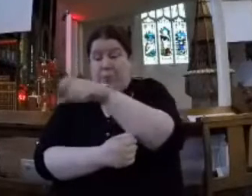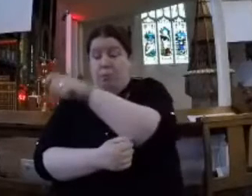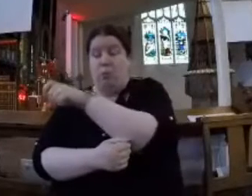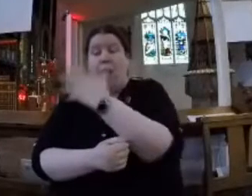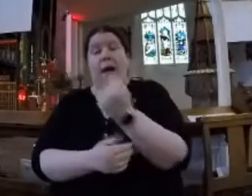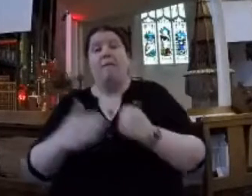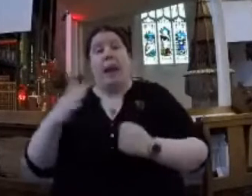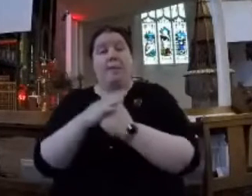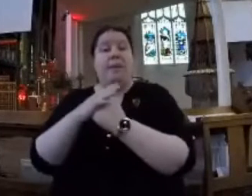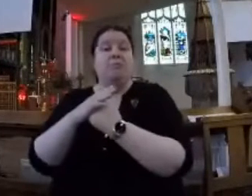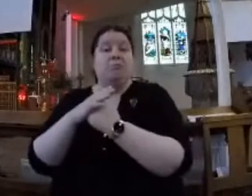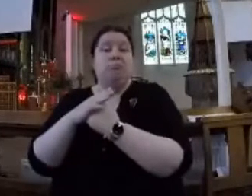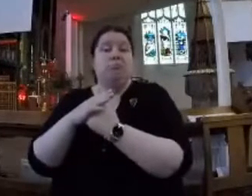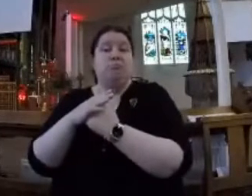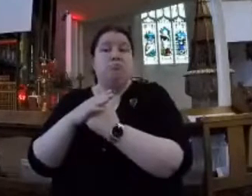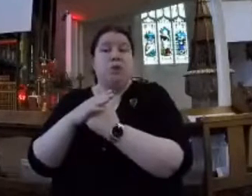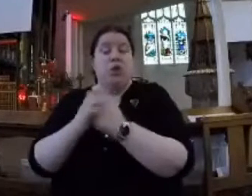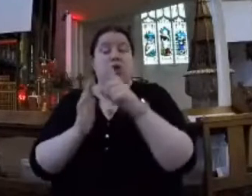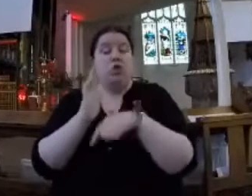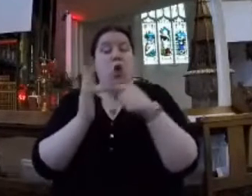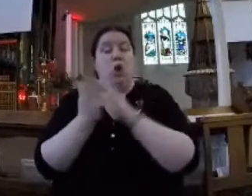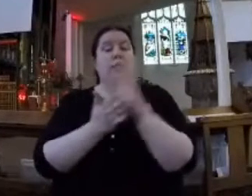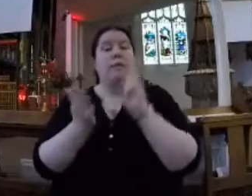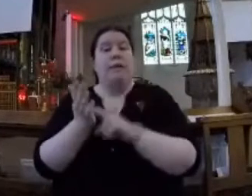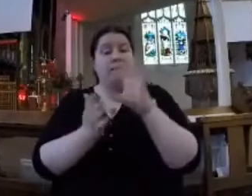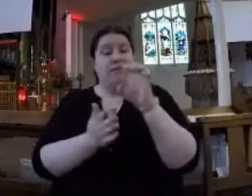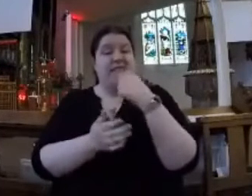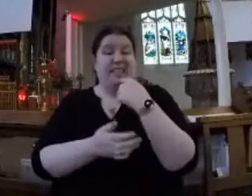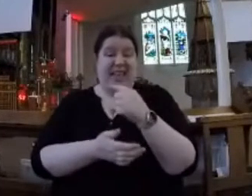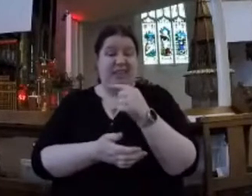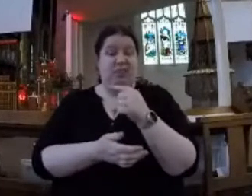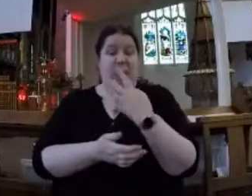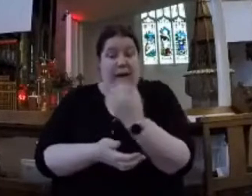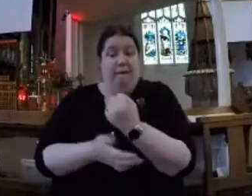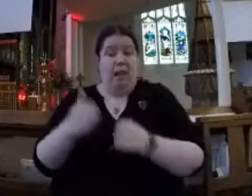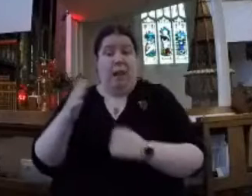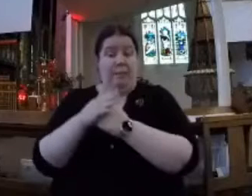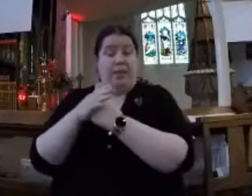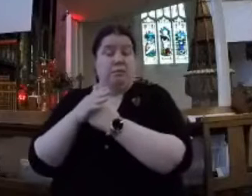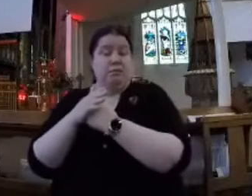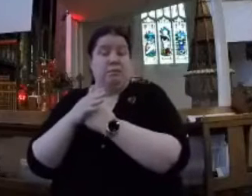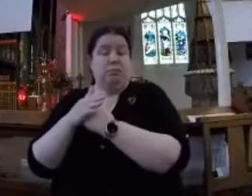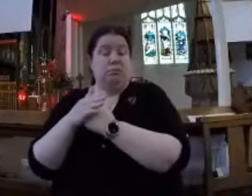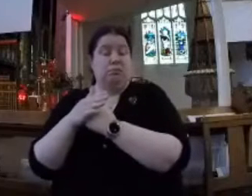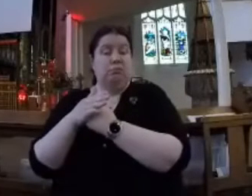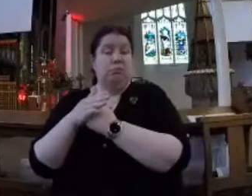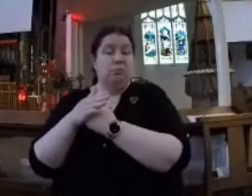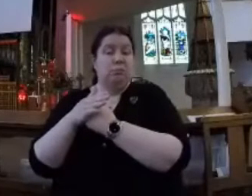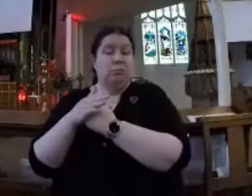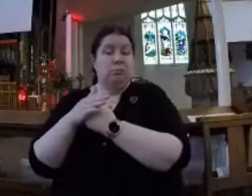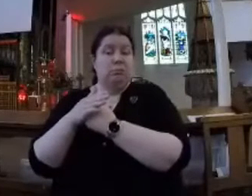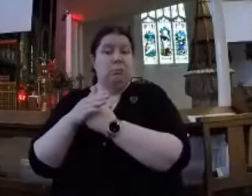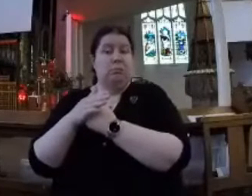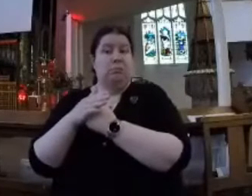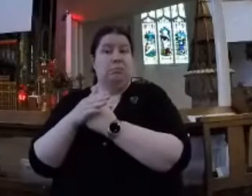right? The John 15 passage even states the limits of human love, which is particularly